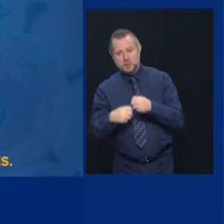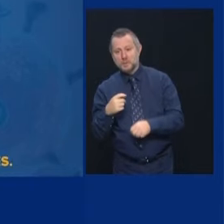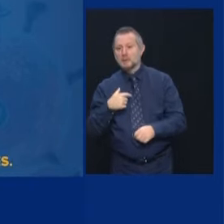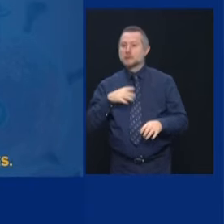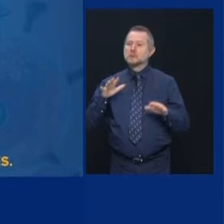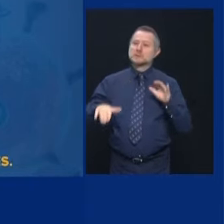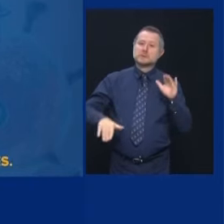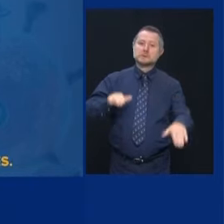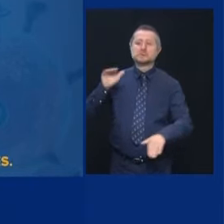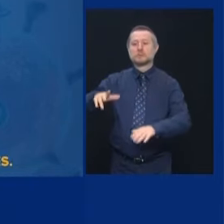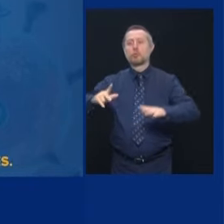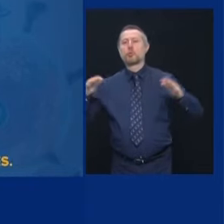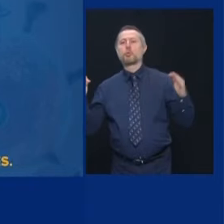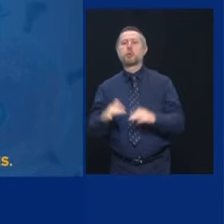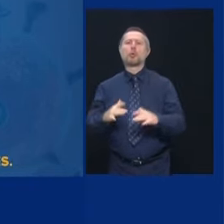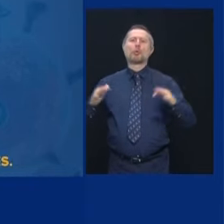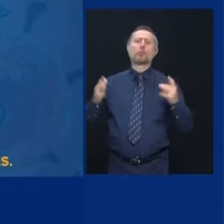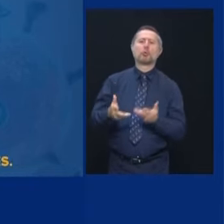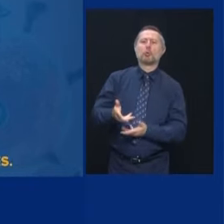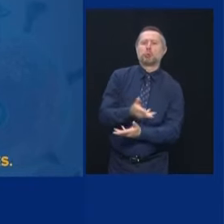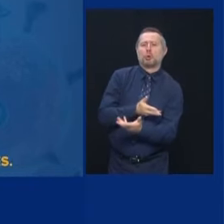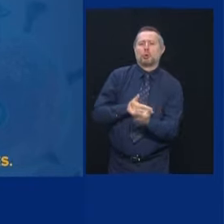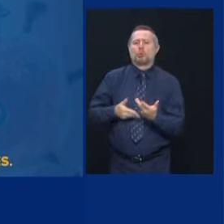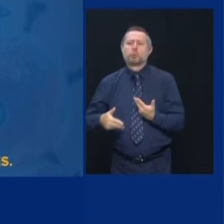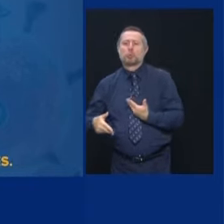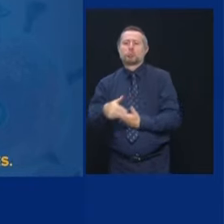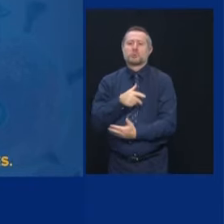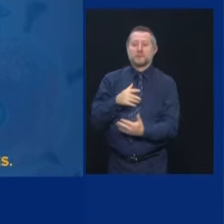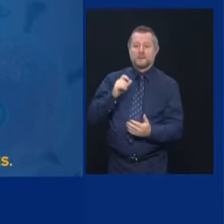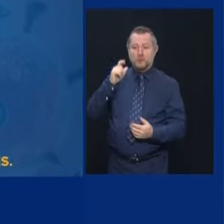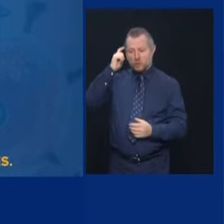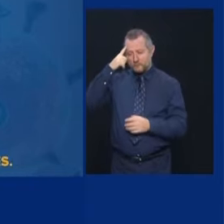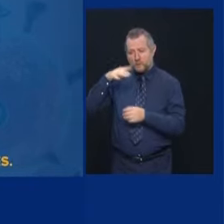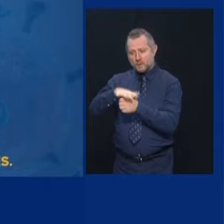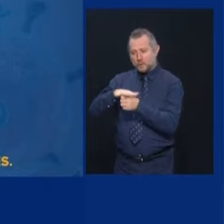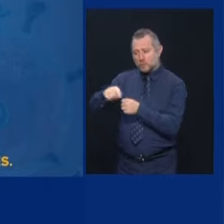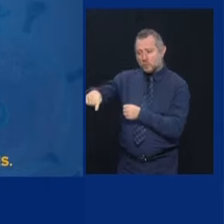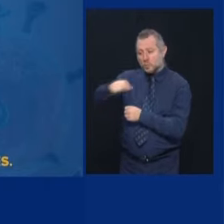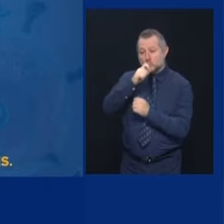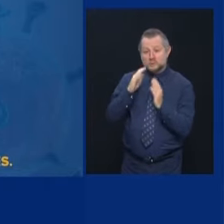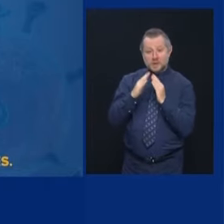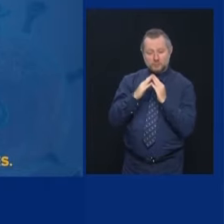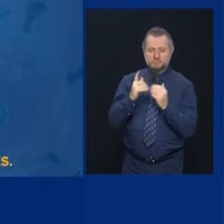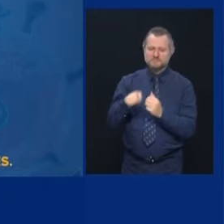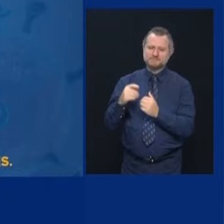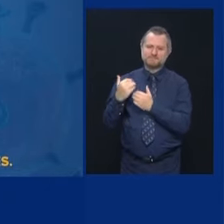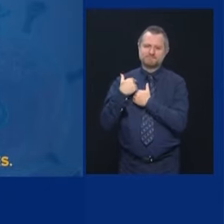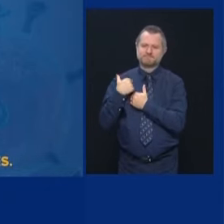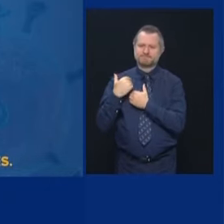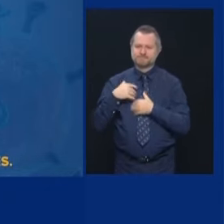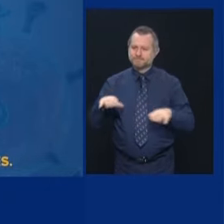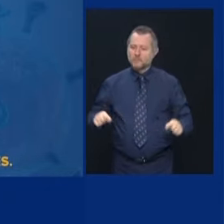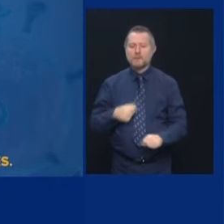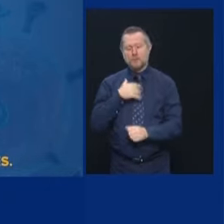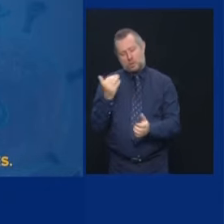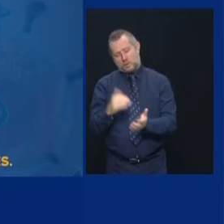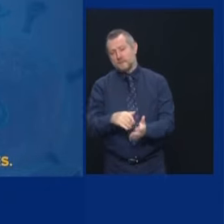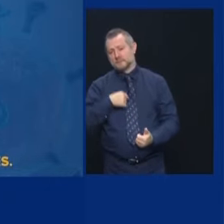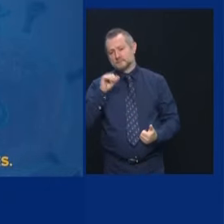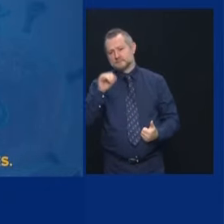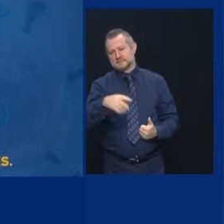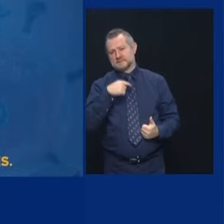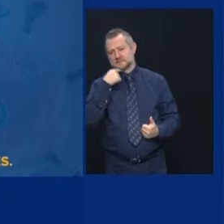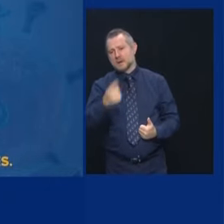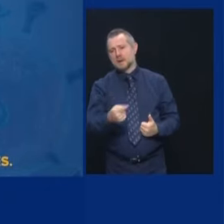in front of bars and restaurants. Local governments have to do the enforcement. Week after week after week. And